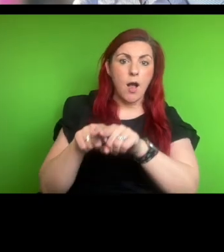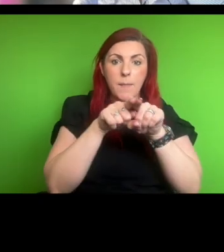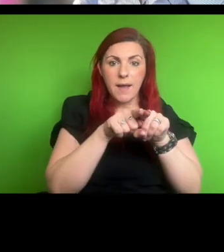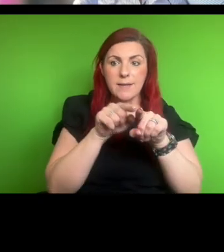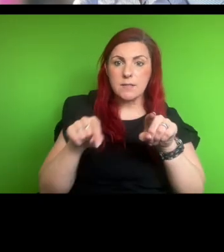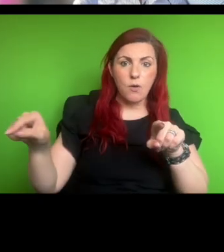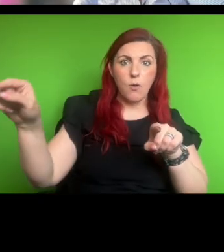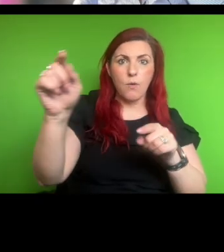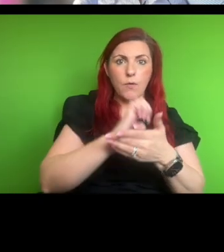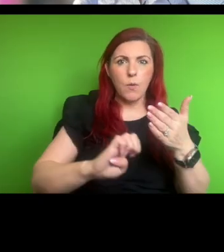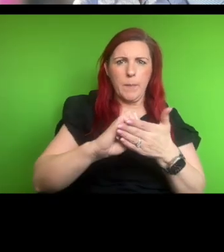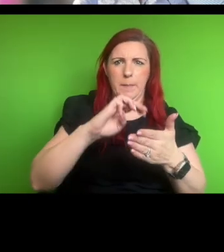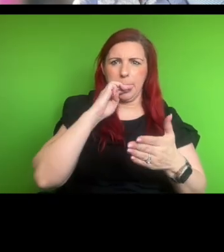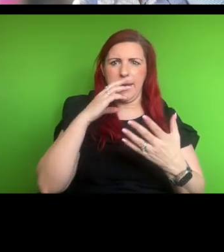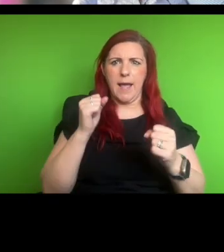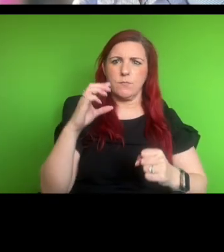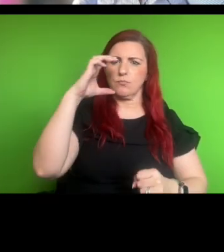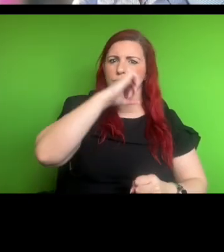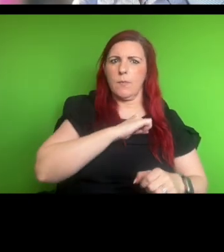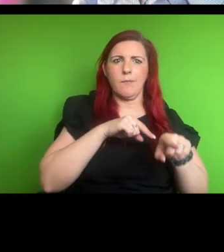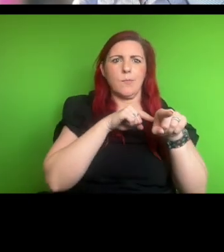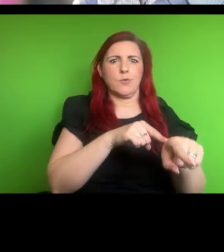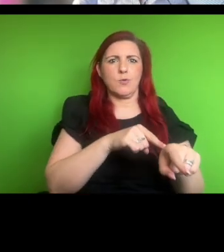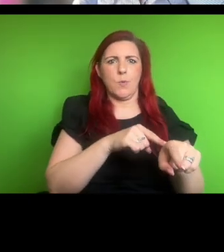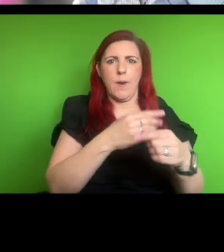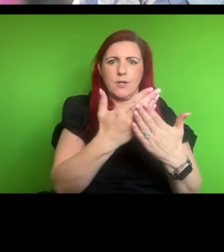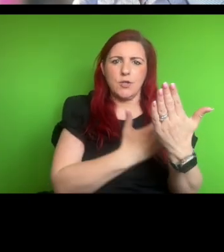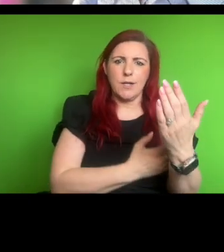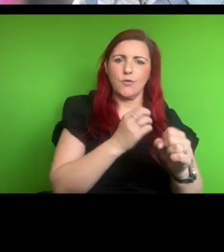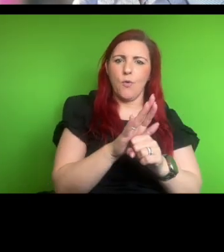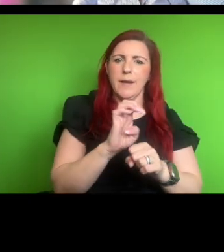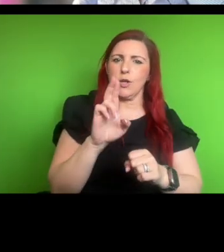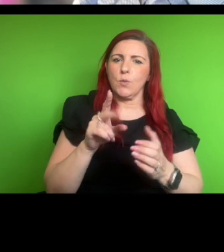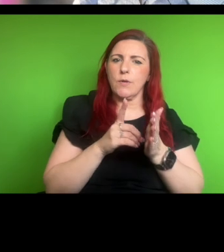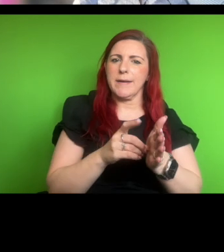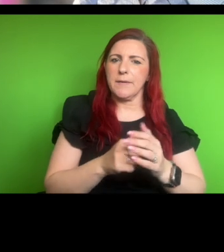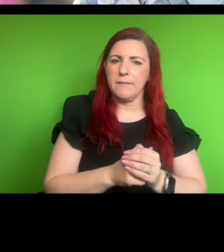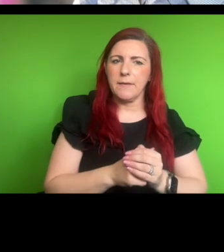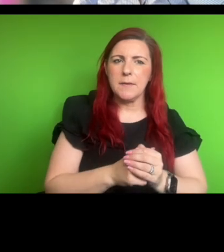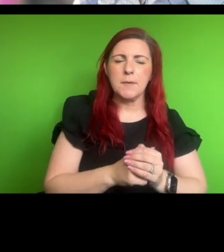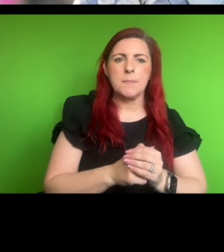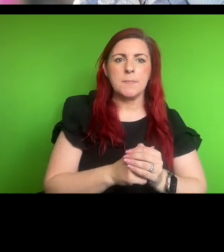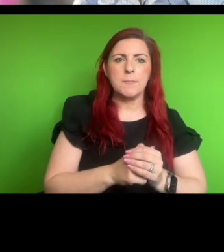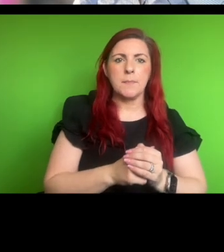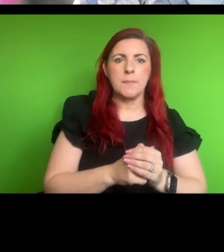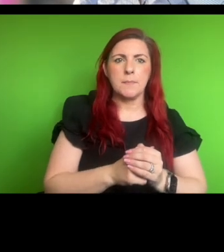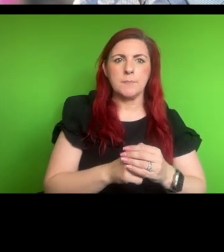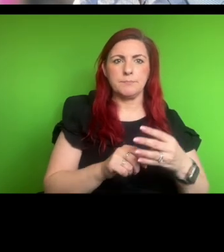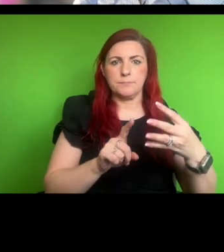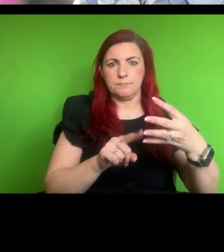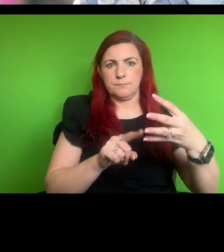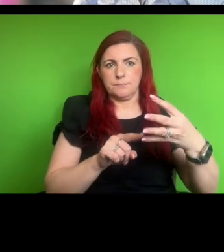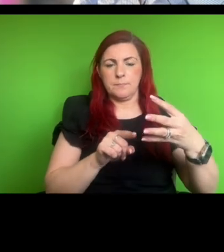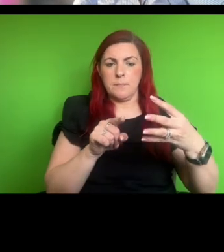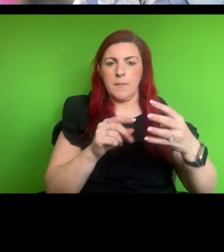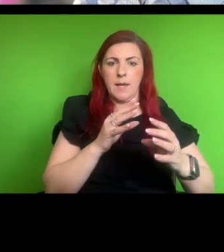applicable legislation or directives. And lastly, but not least, manufacturing and economic